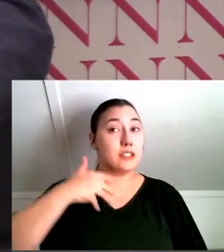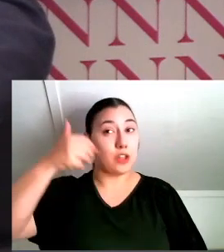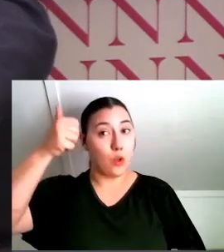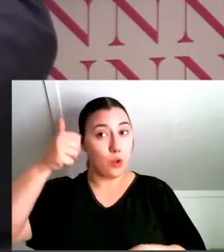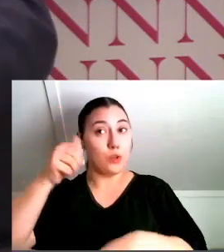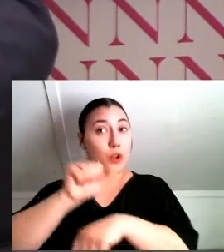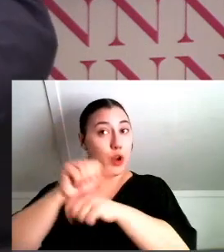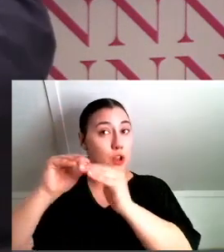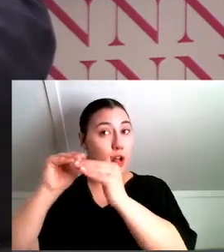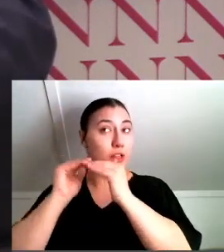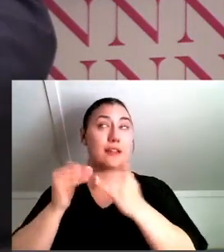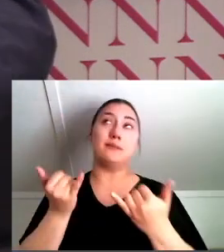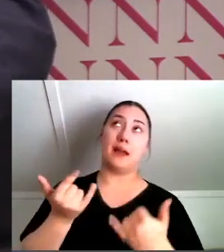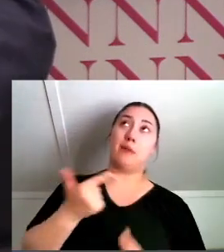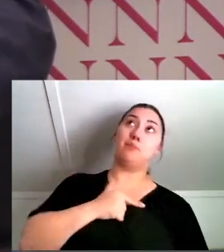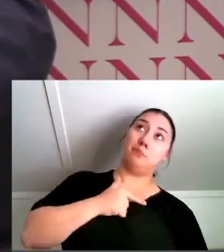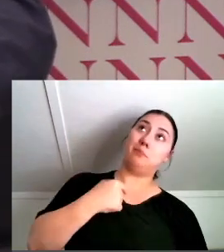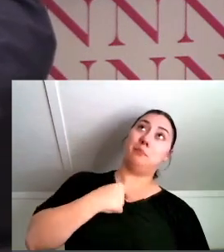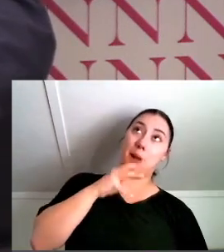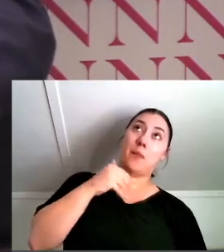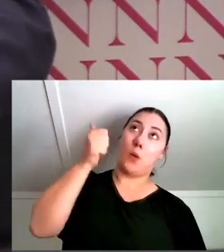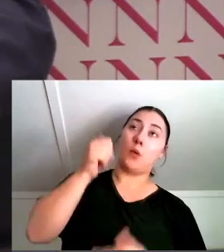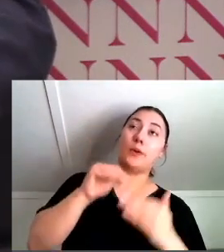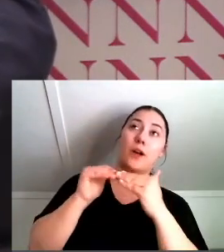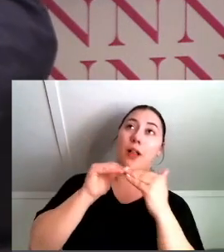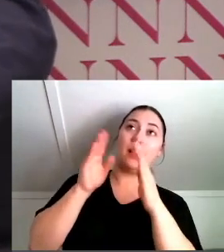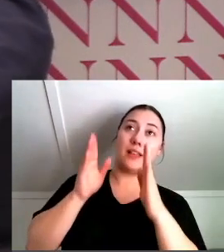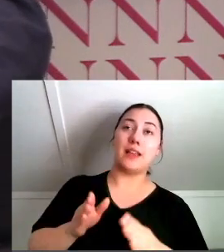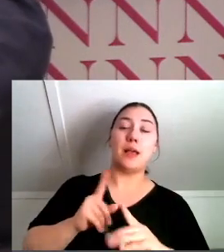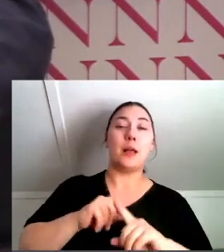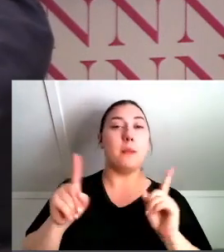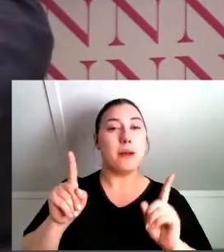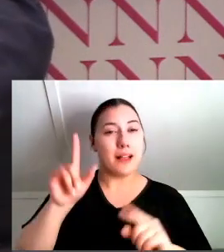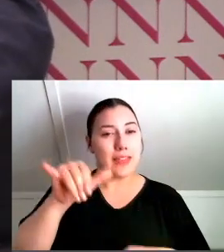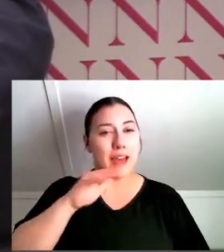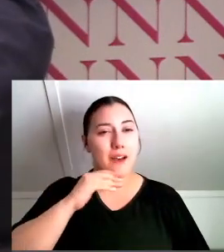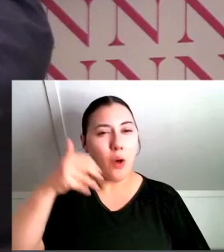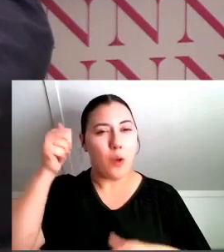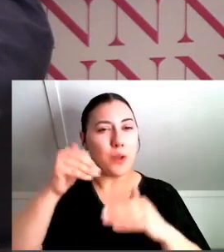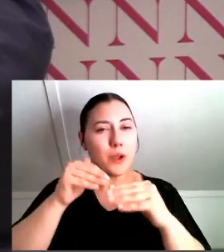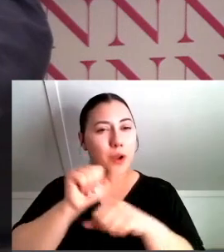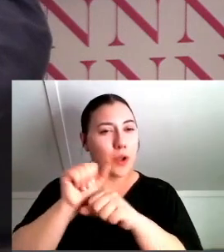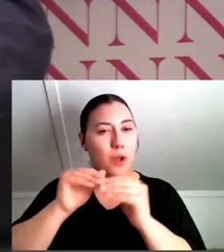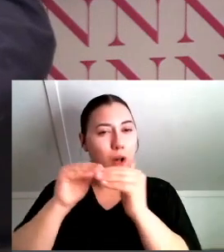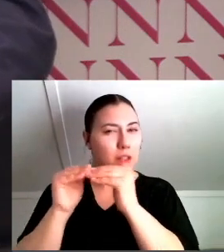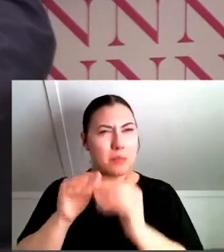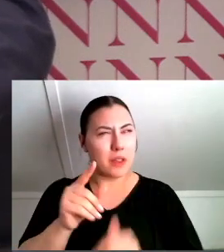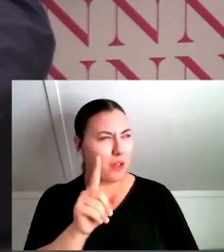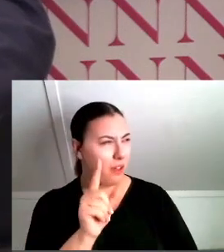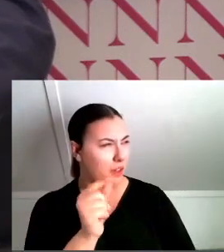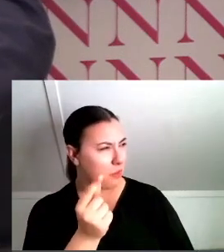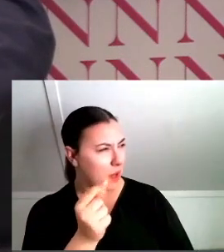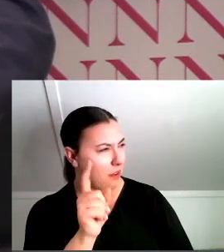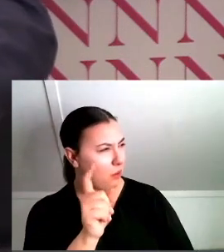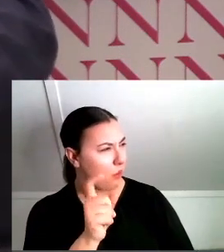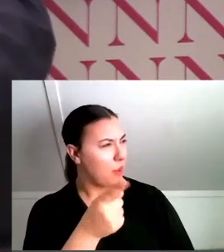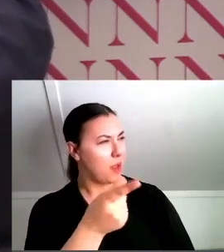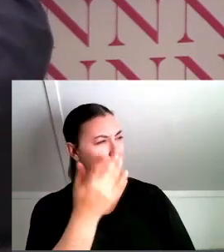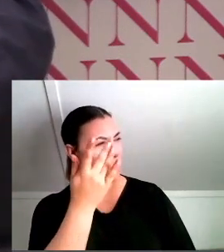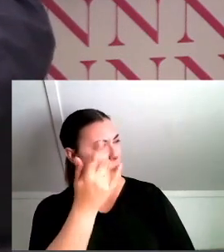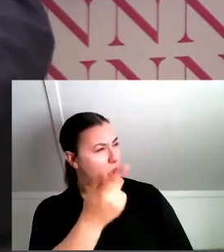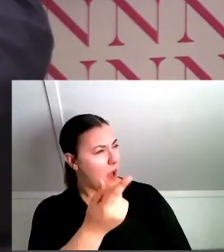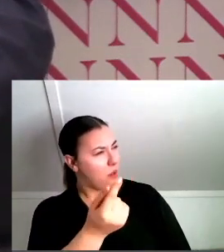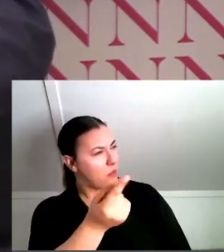colleague, your older colleague is gonna be like, what are you doing? Why are you doing that? What